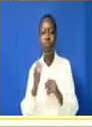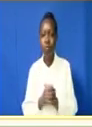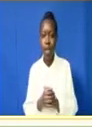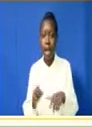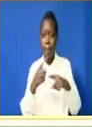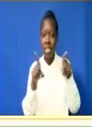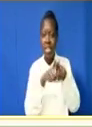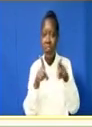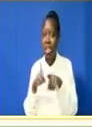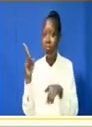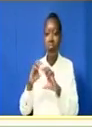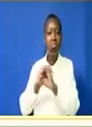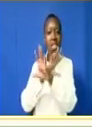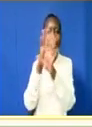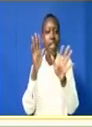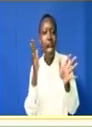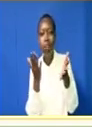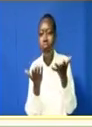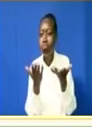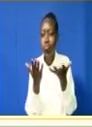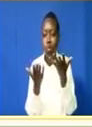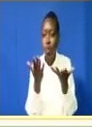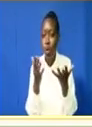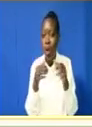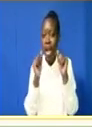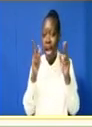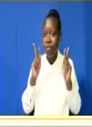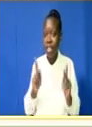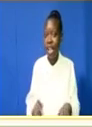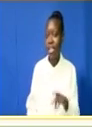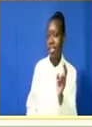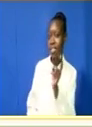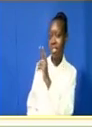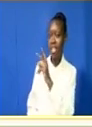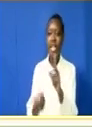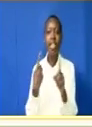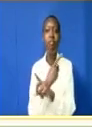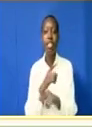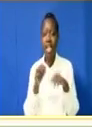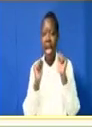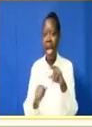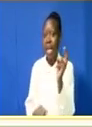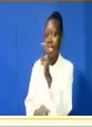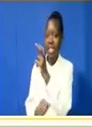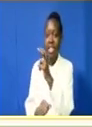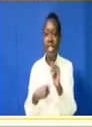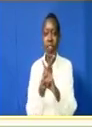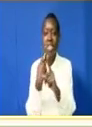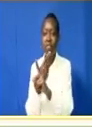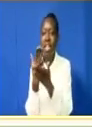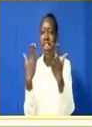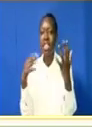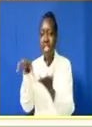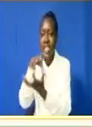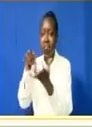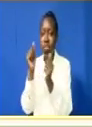and you can visibly, physically see. Yes. The disintegration, you can see the particles. Yes, you can see the particles. Because it